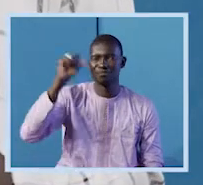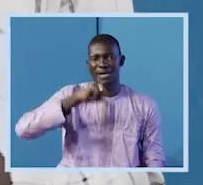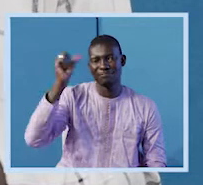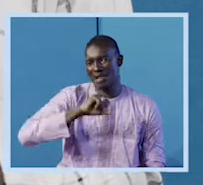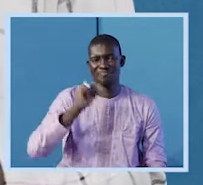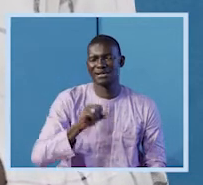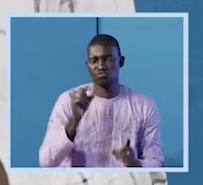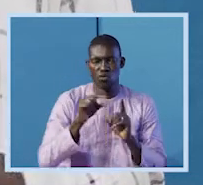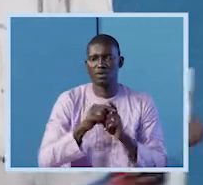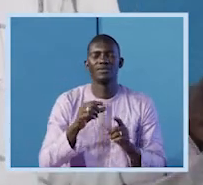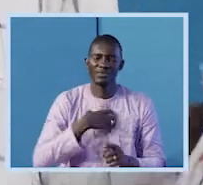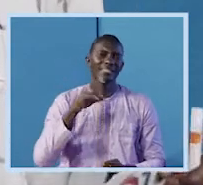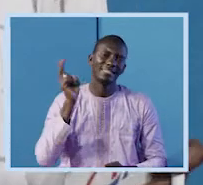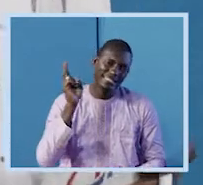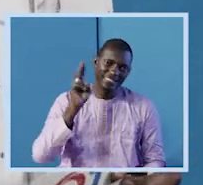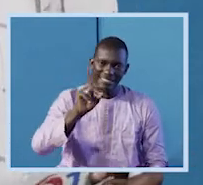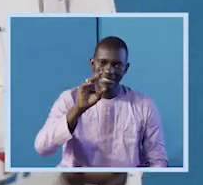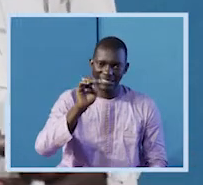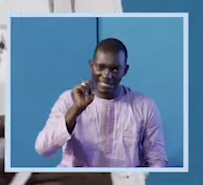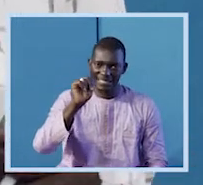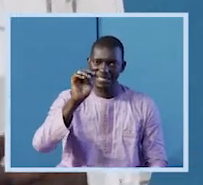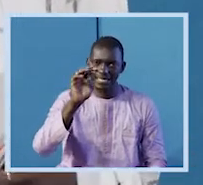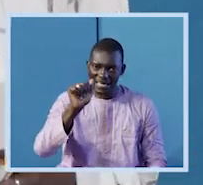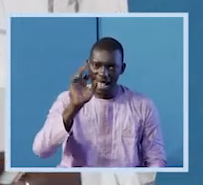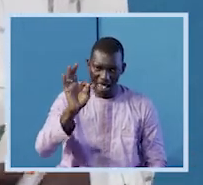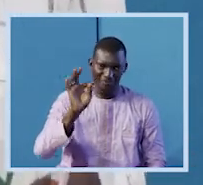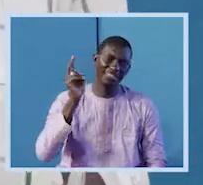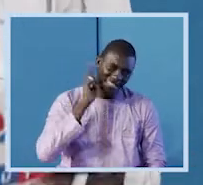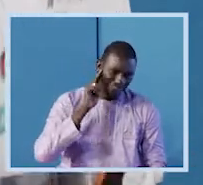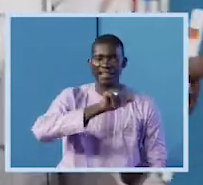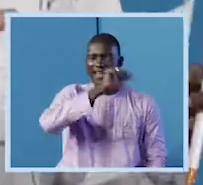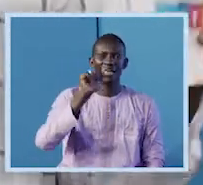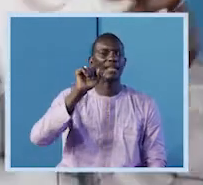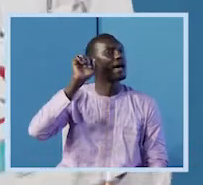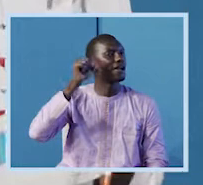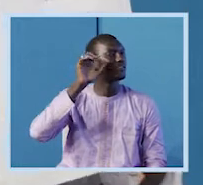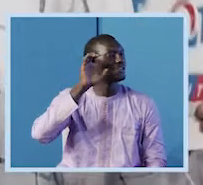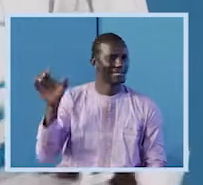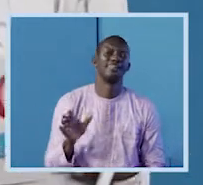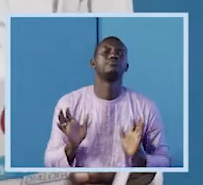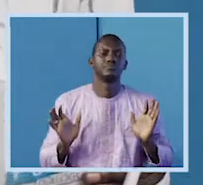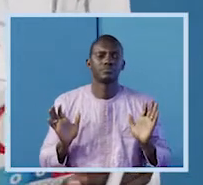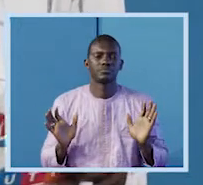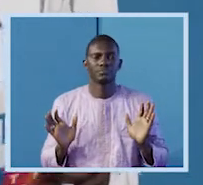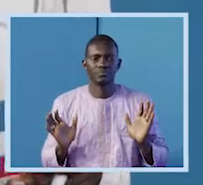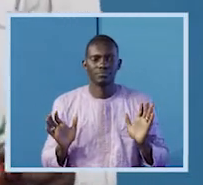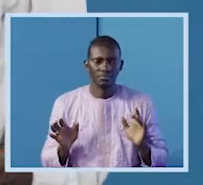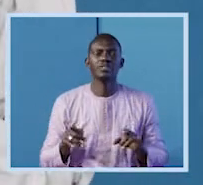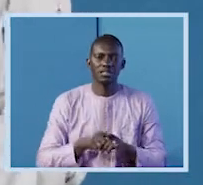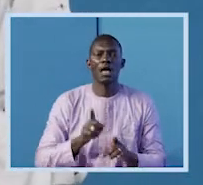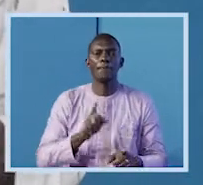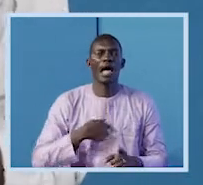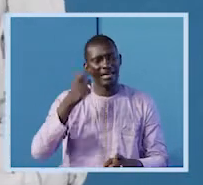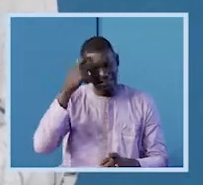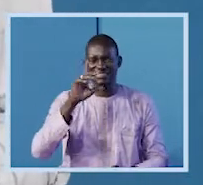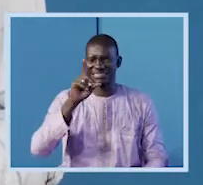they don't like that dumb. Yeah. Okay, so I guess as people, we need to work on that. It's just deaf and hard of hearing, both are accepted. But I think dumb